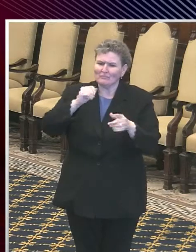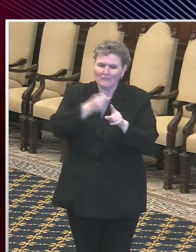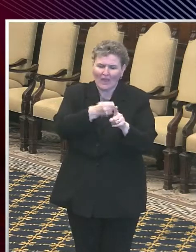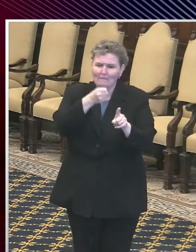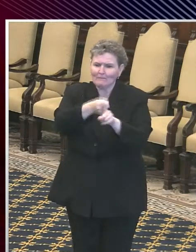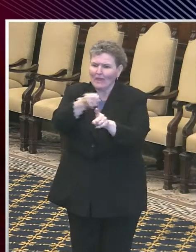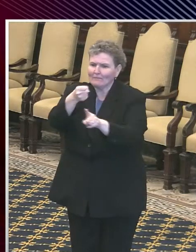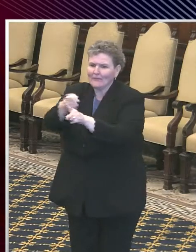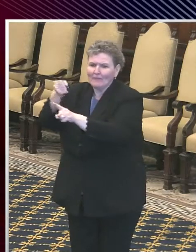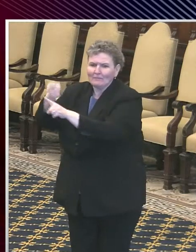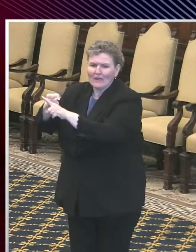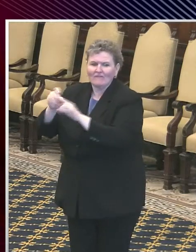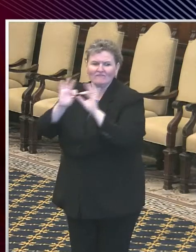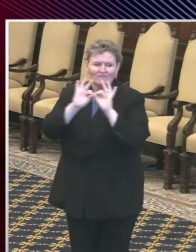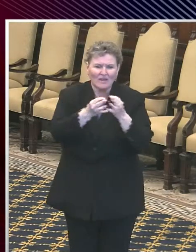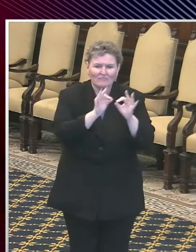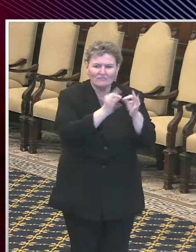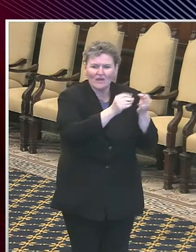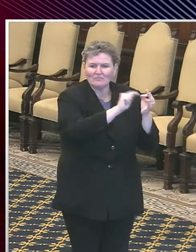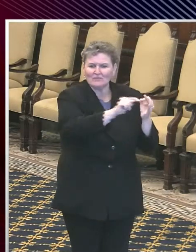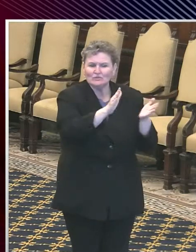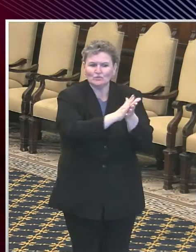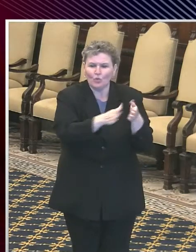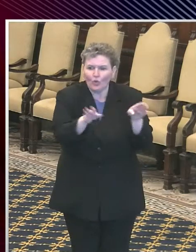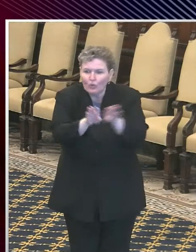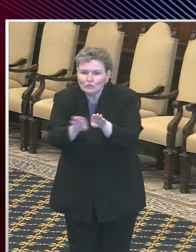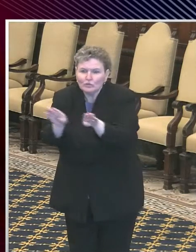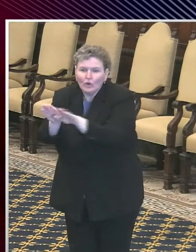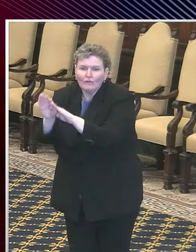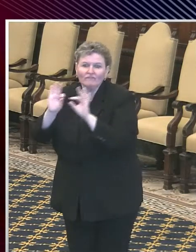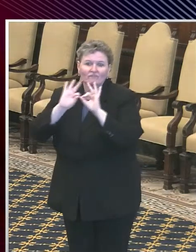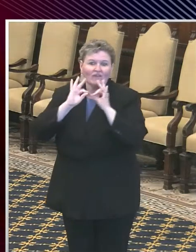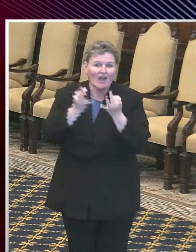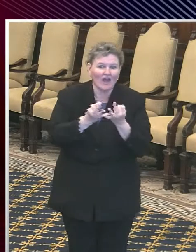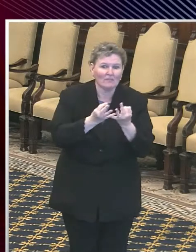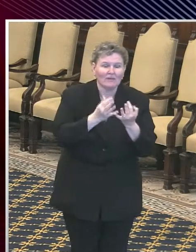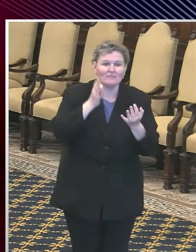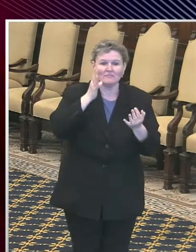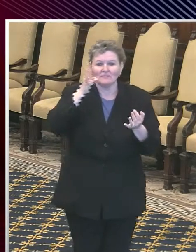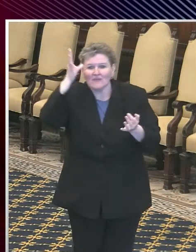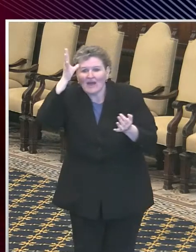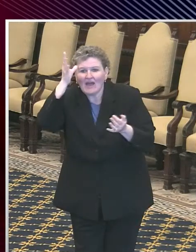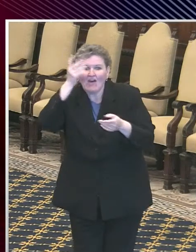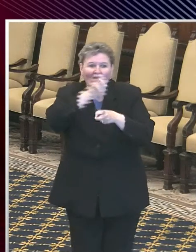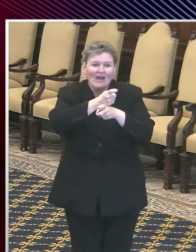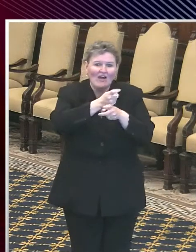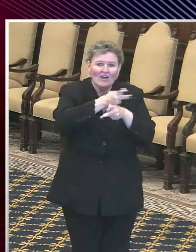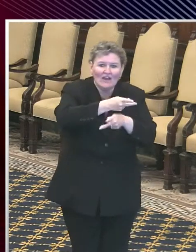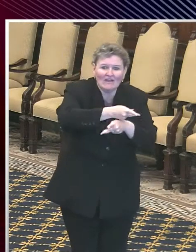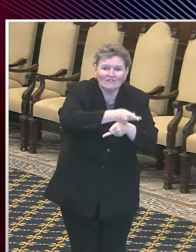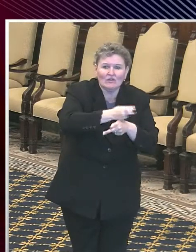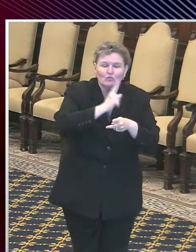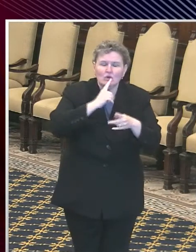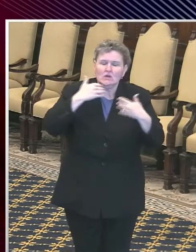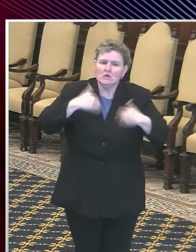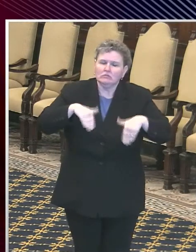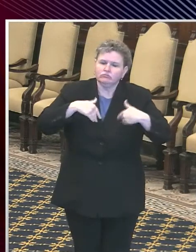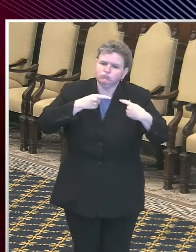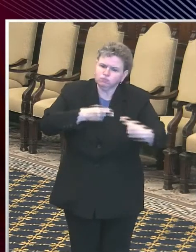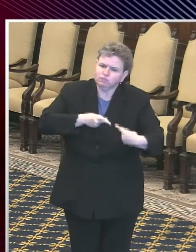Mental Health Awareness Day, the School District of Philadelphia announced a partnership with Uplift Center for Grieving Children to offer